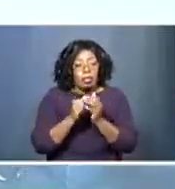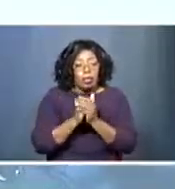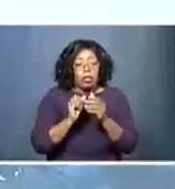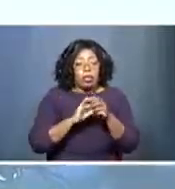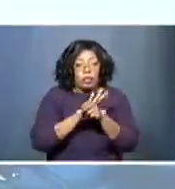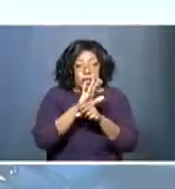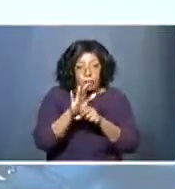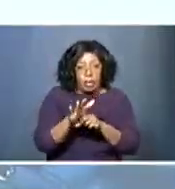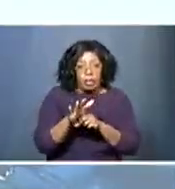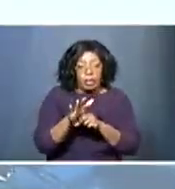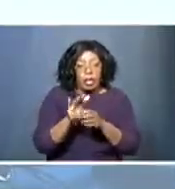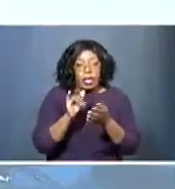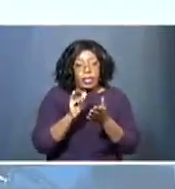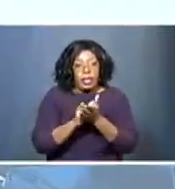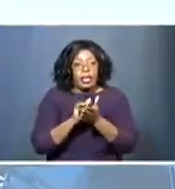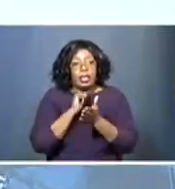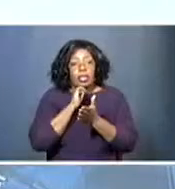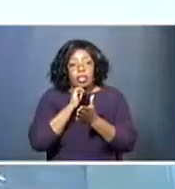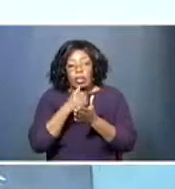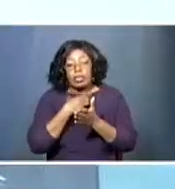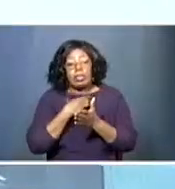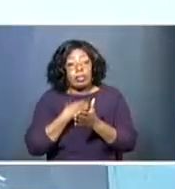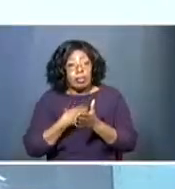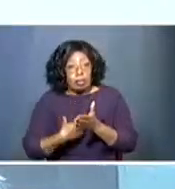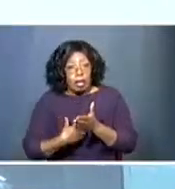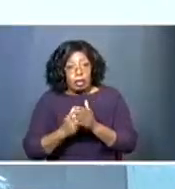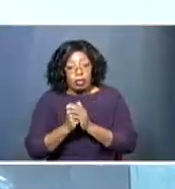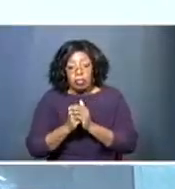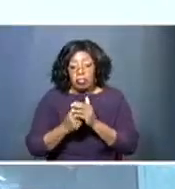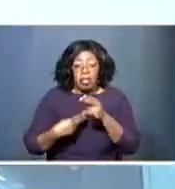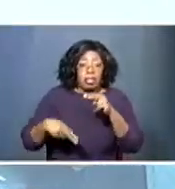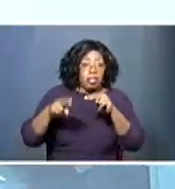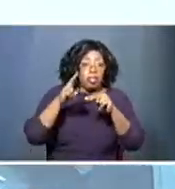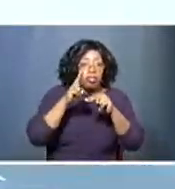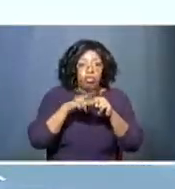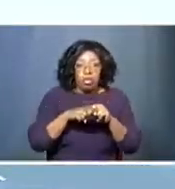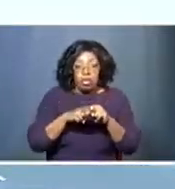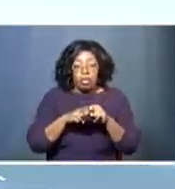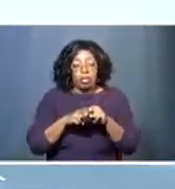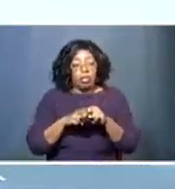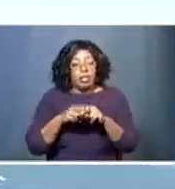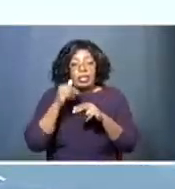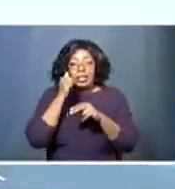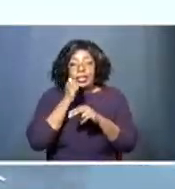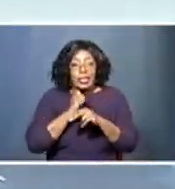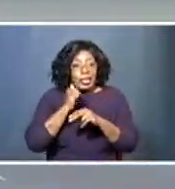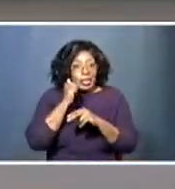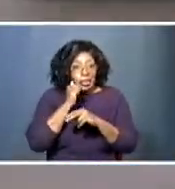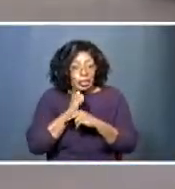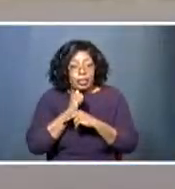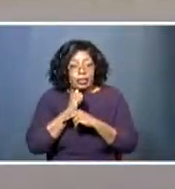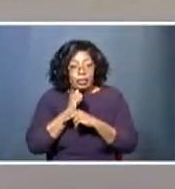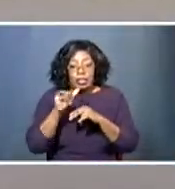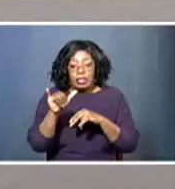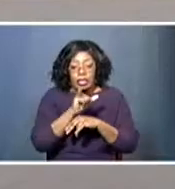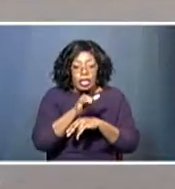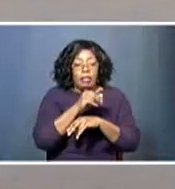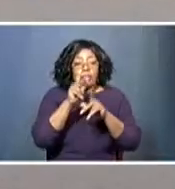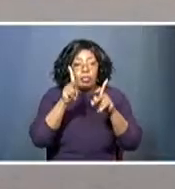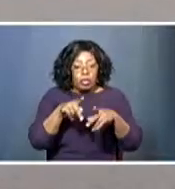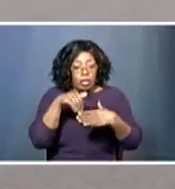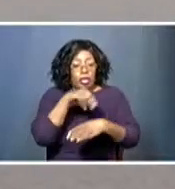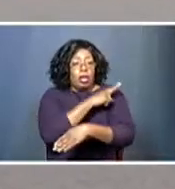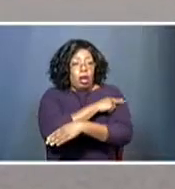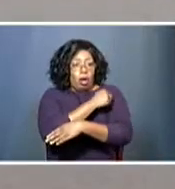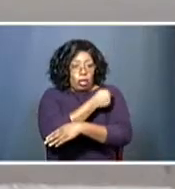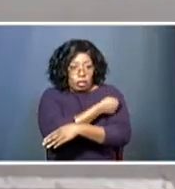is likely one that is not desired. With cases rising steadily in the triple digits daily, so too are hospitalizations.